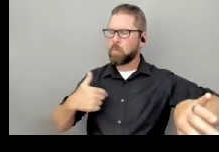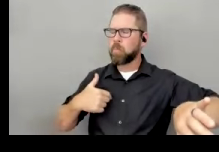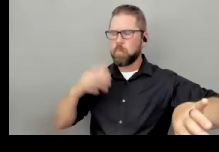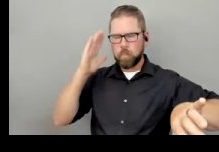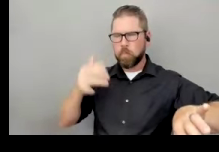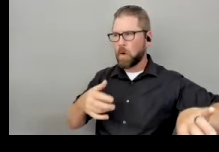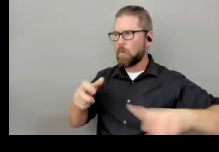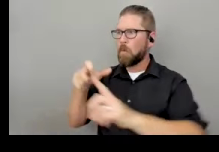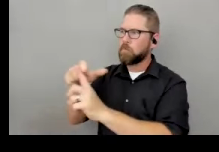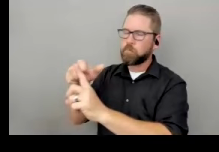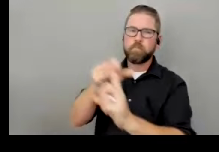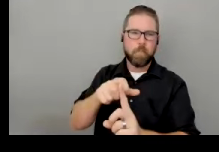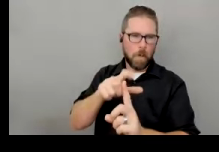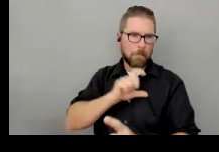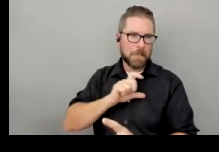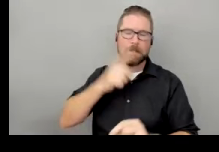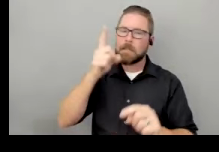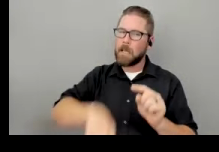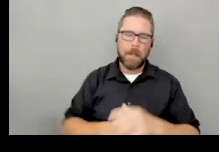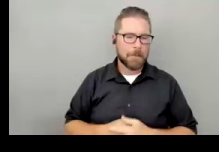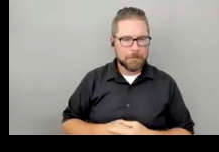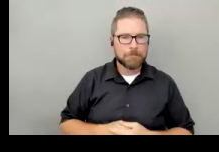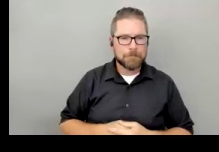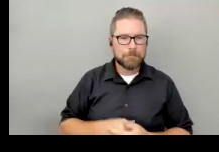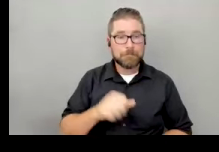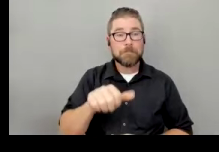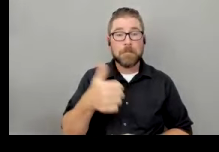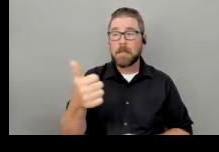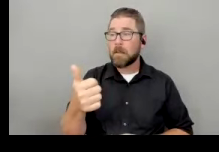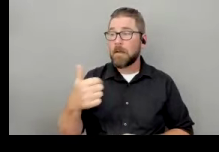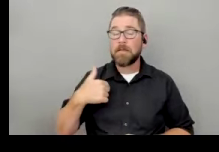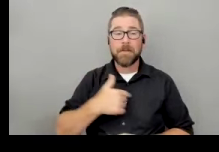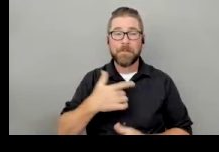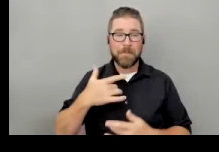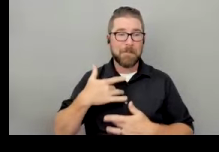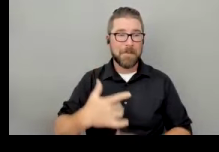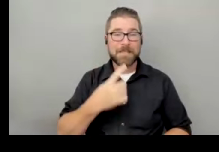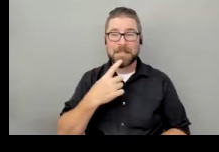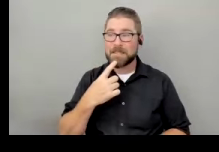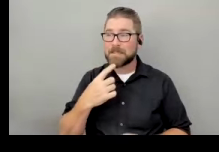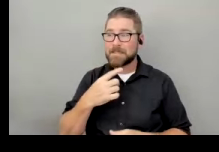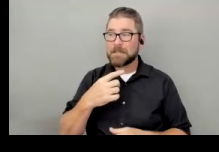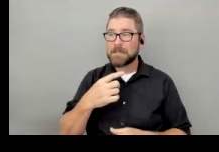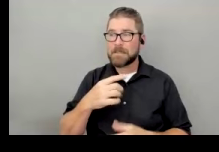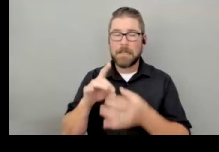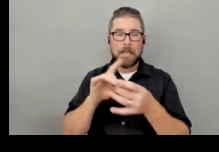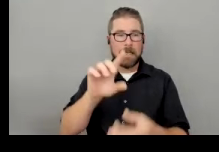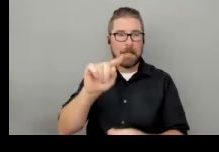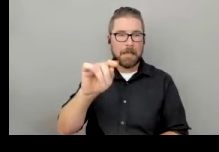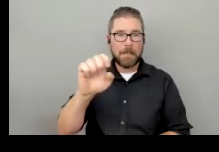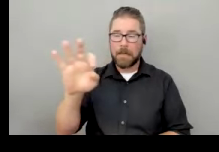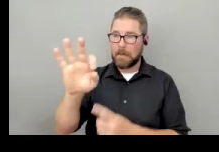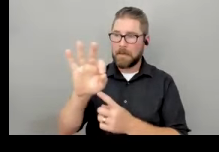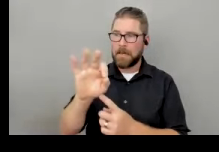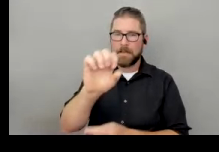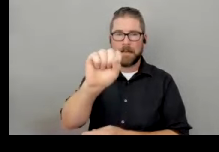Another term that we use within Title IX is called SPU. And those are the jurisdictional requirements